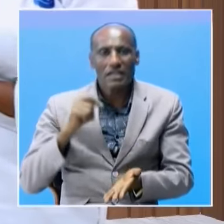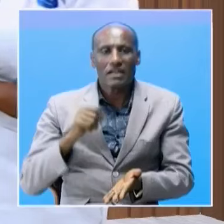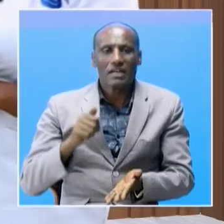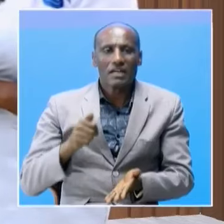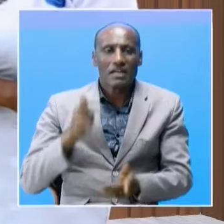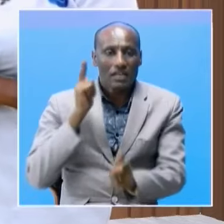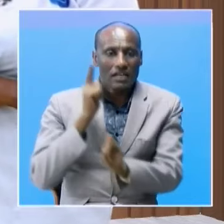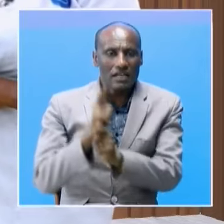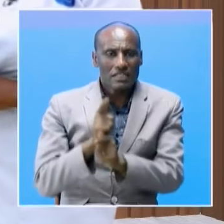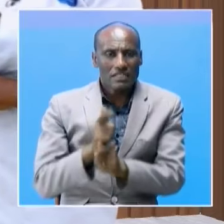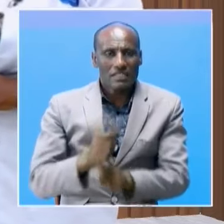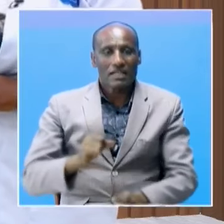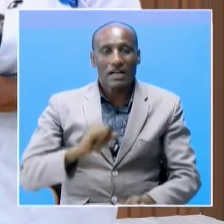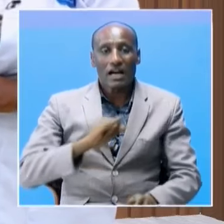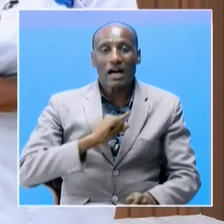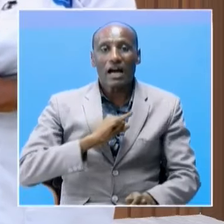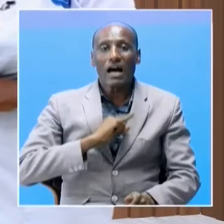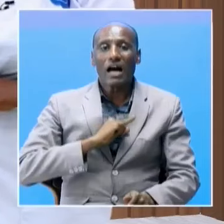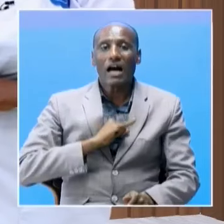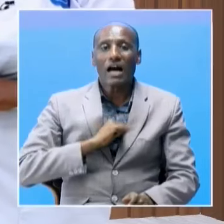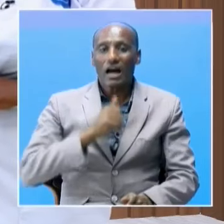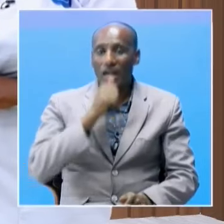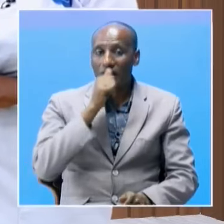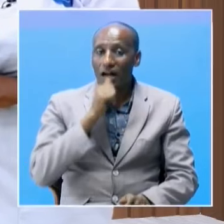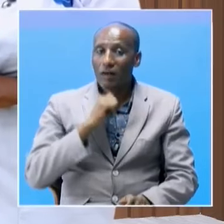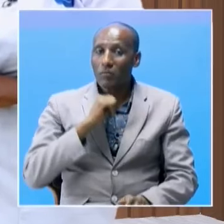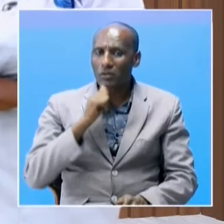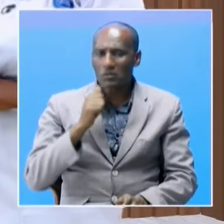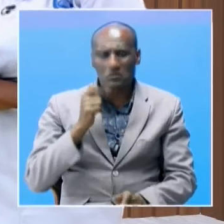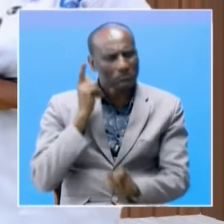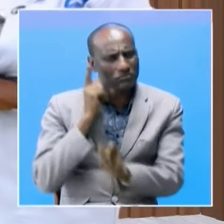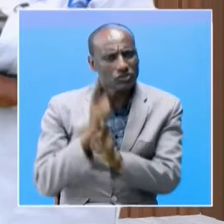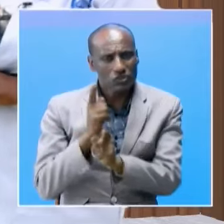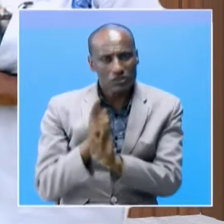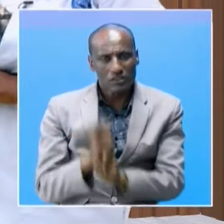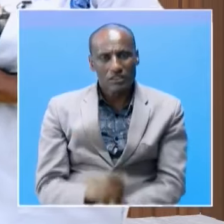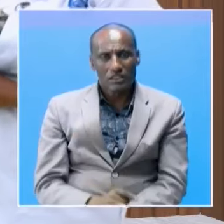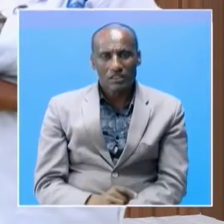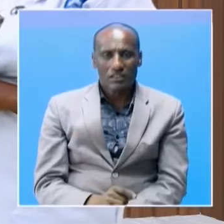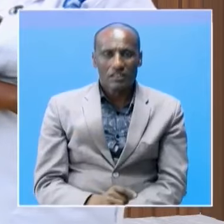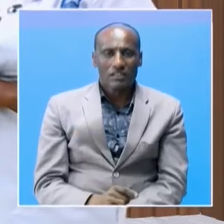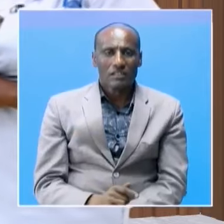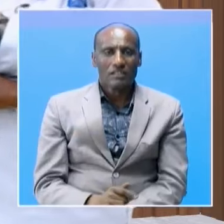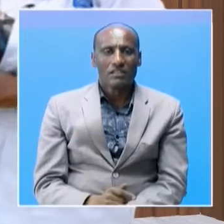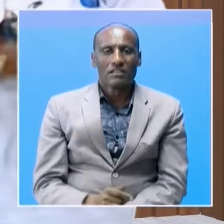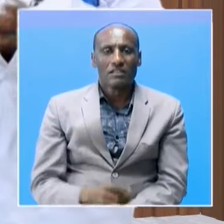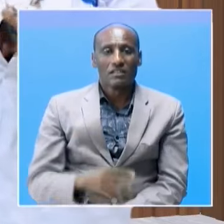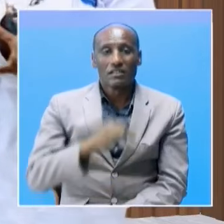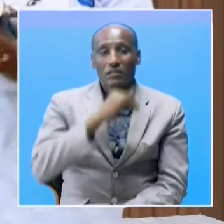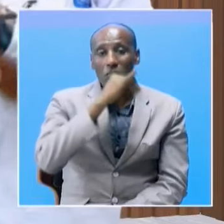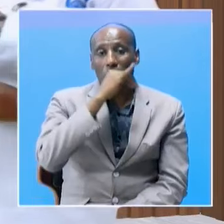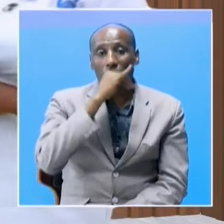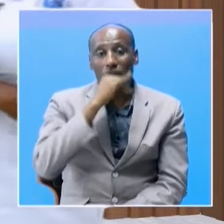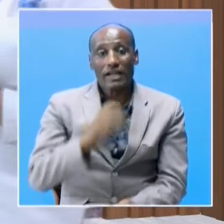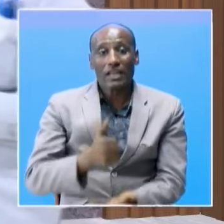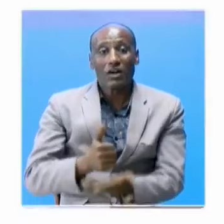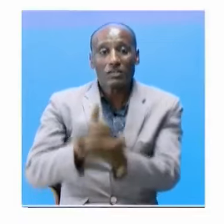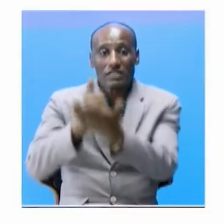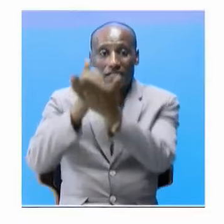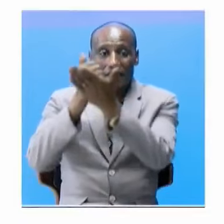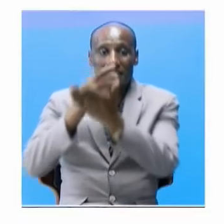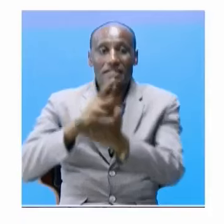Which ones do you think are the modal auxiliaries here? Yes, the modal auxiliaries that we see in these sentences